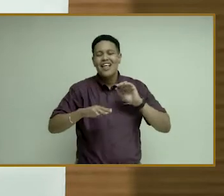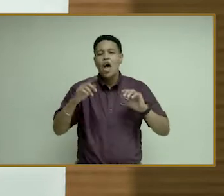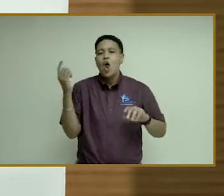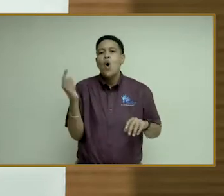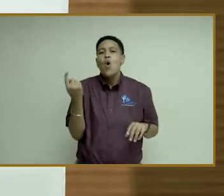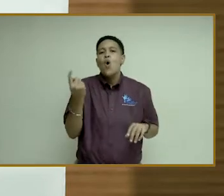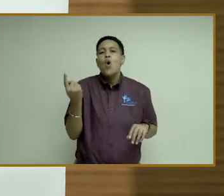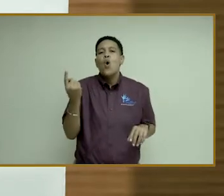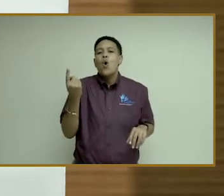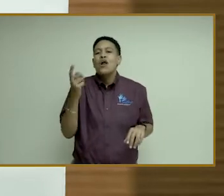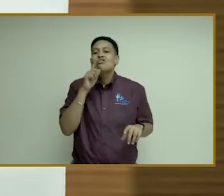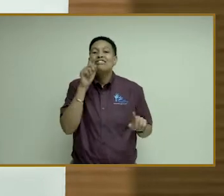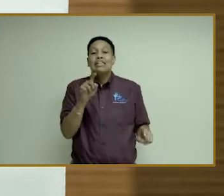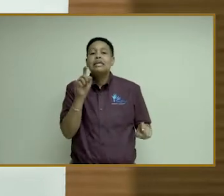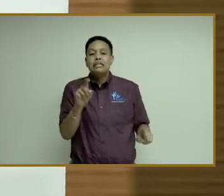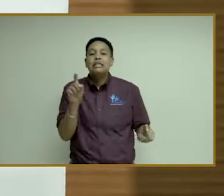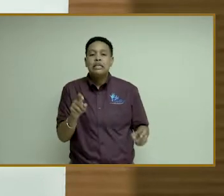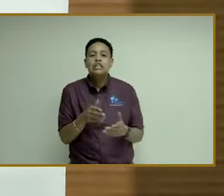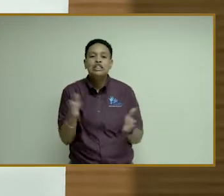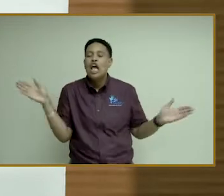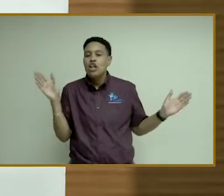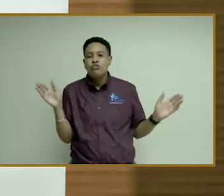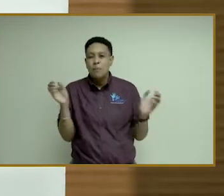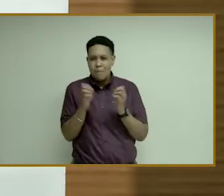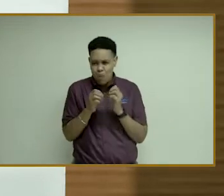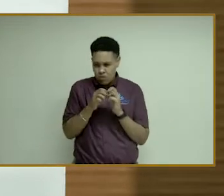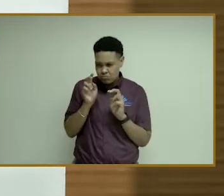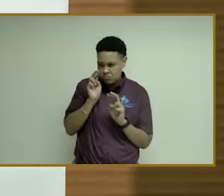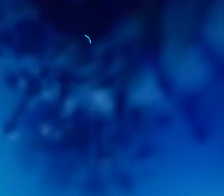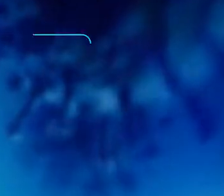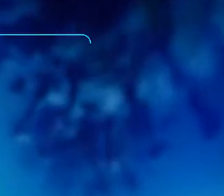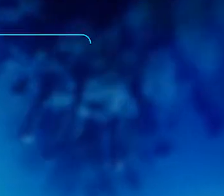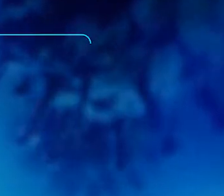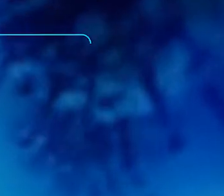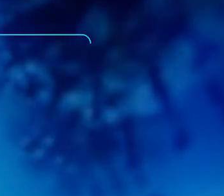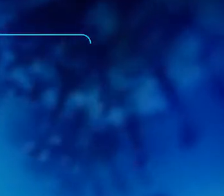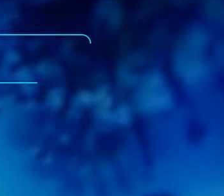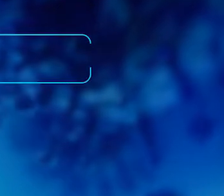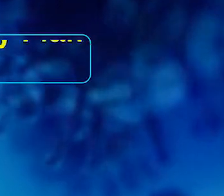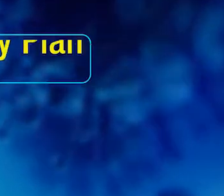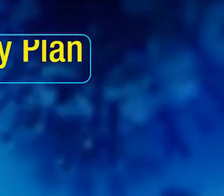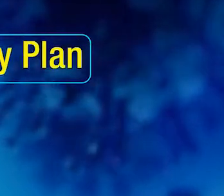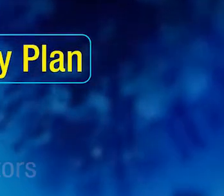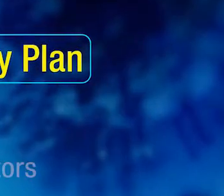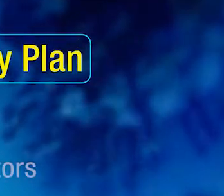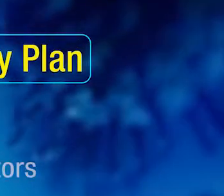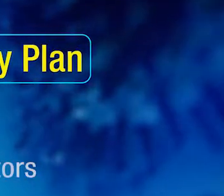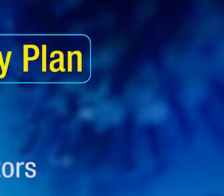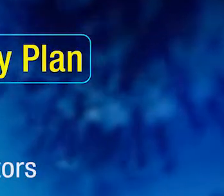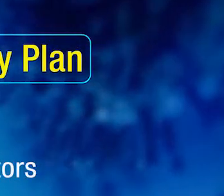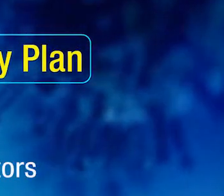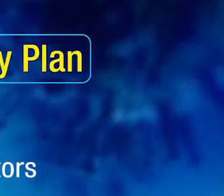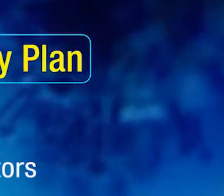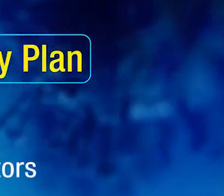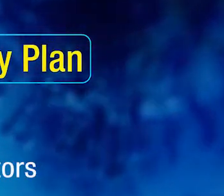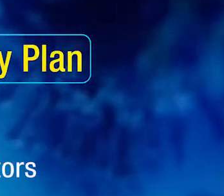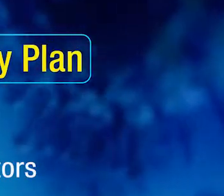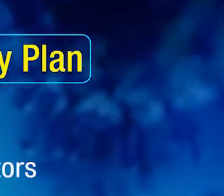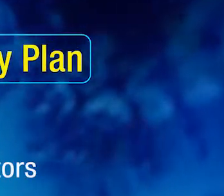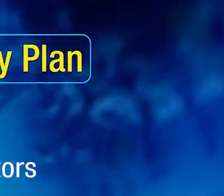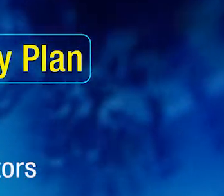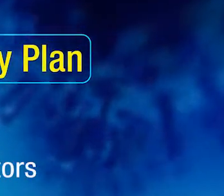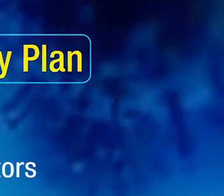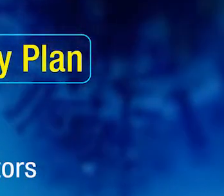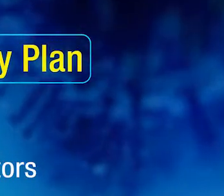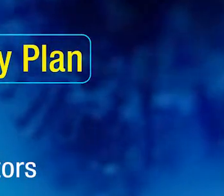sort of testing and surveillance will become the dominant feature of the approach. Another 500 posts for